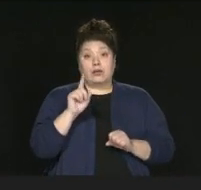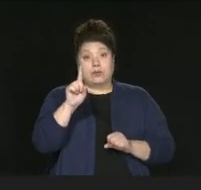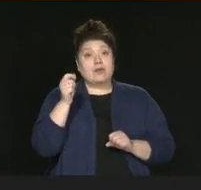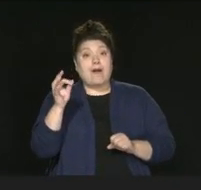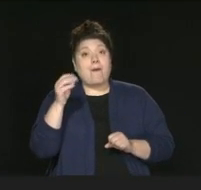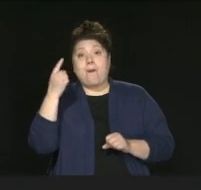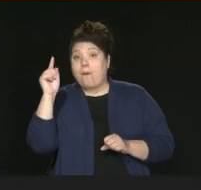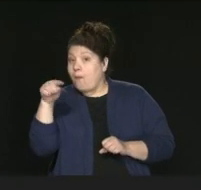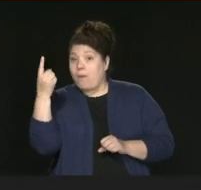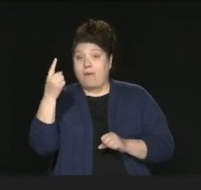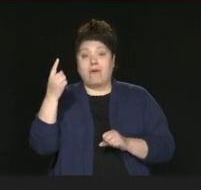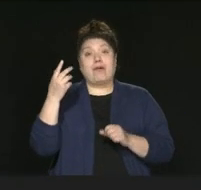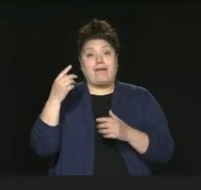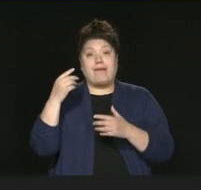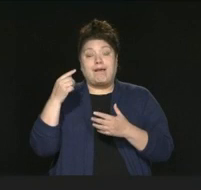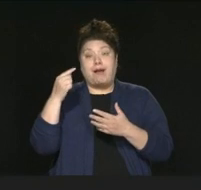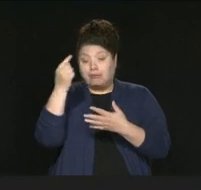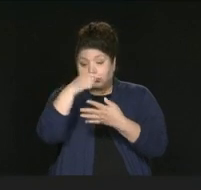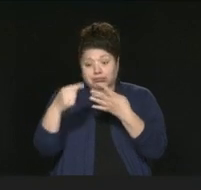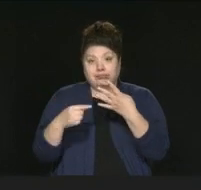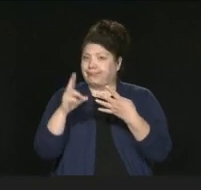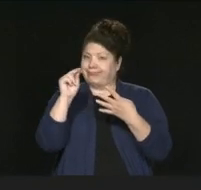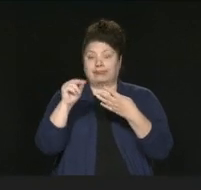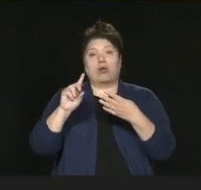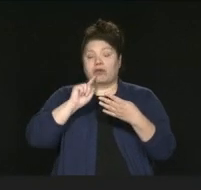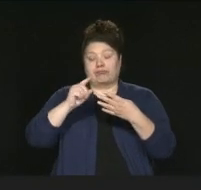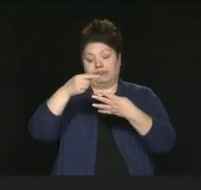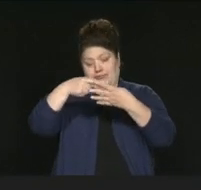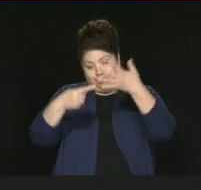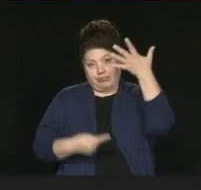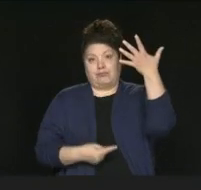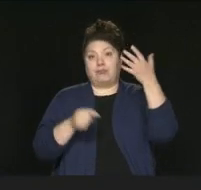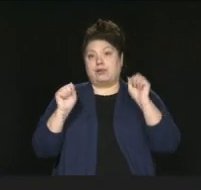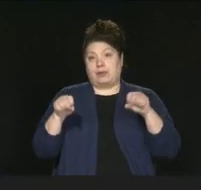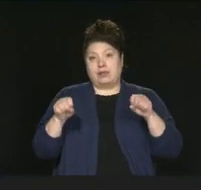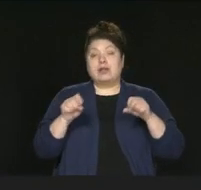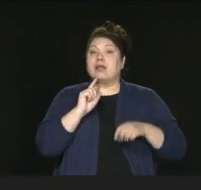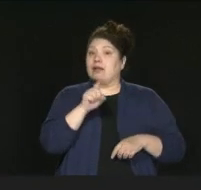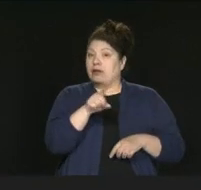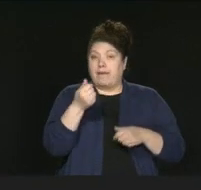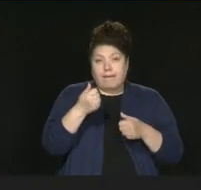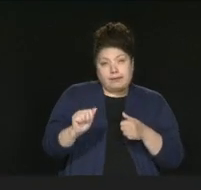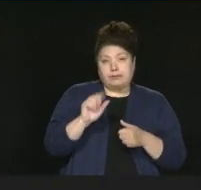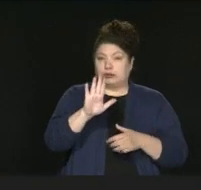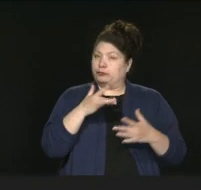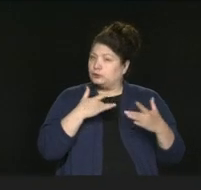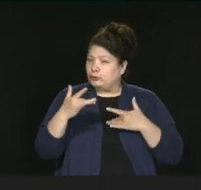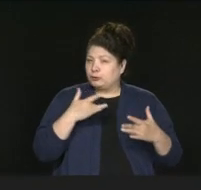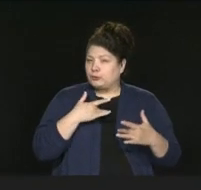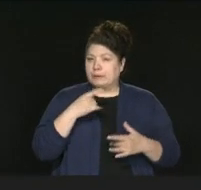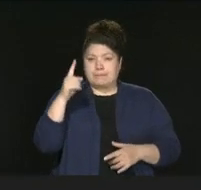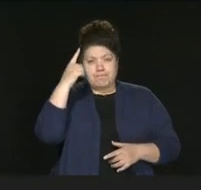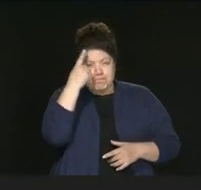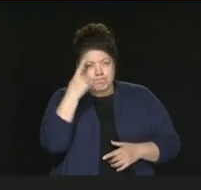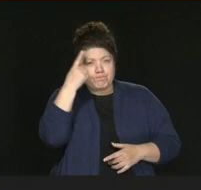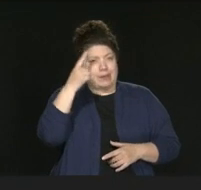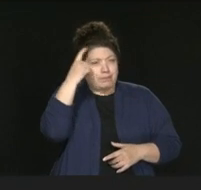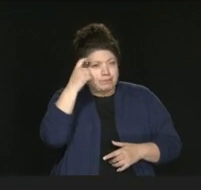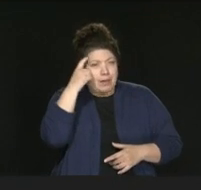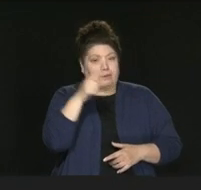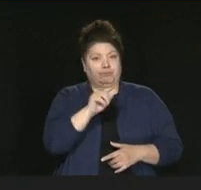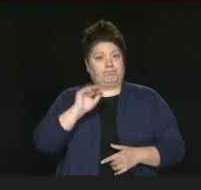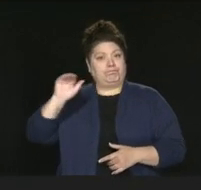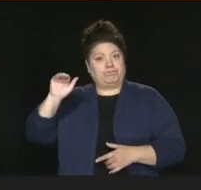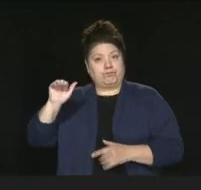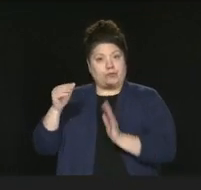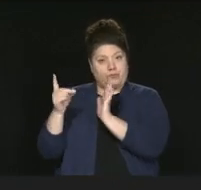so I think if there's any concerns at all, consult your health provider. But the bottom line is that we know that overall